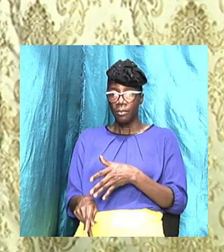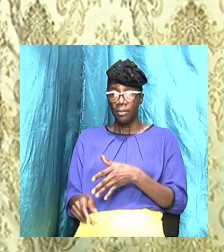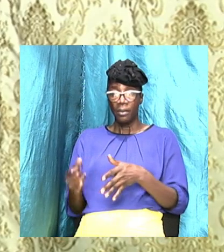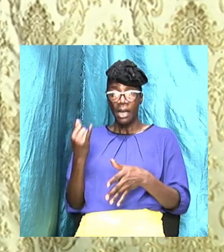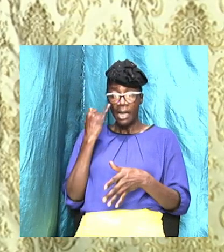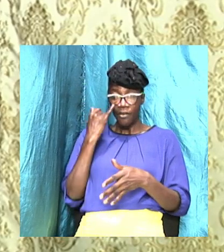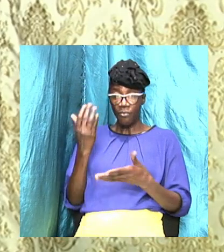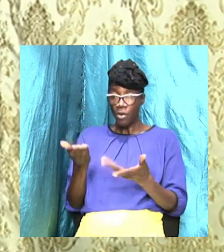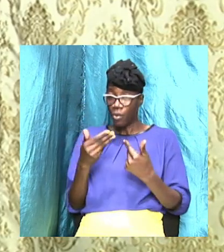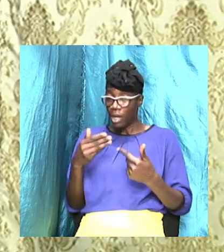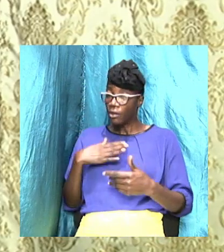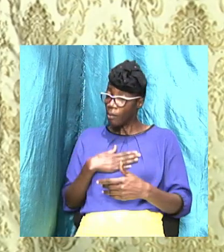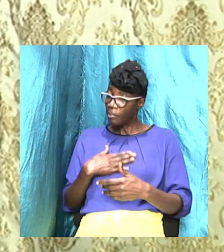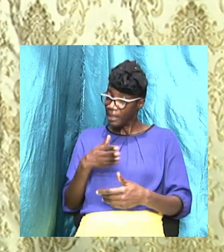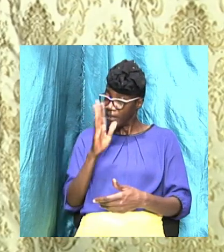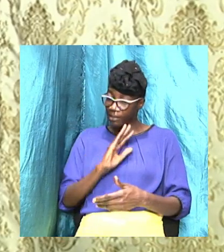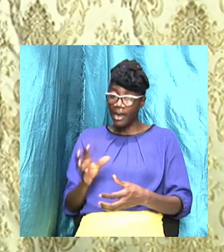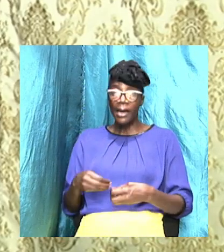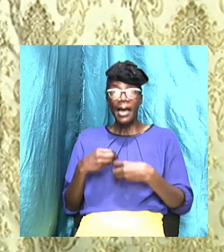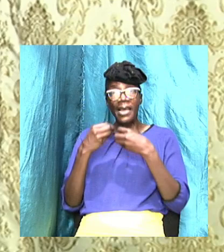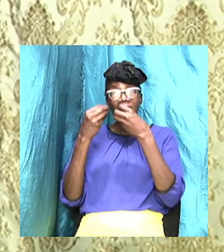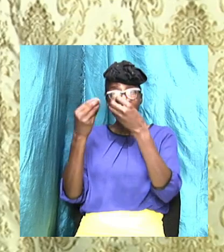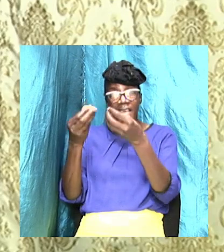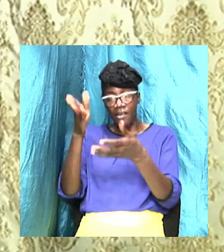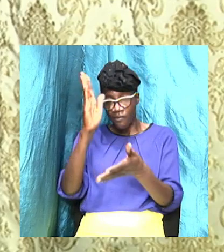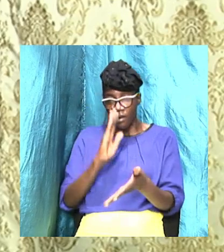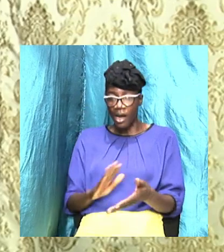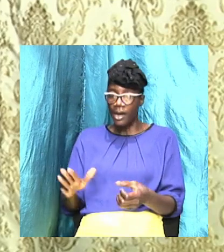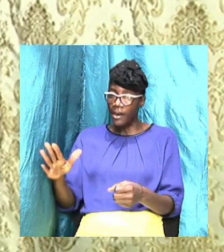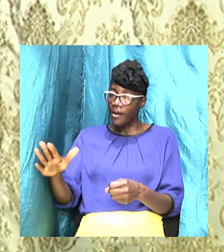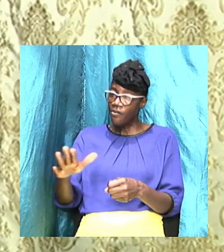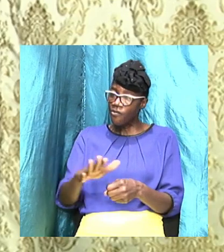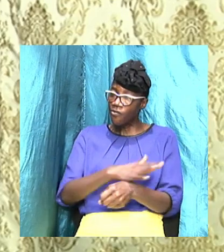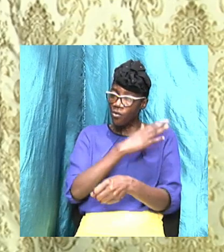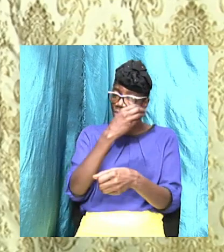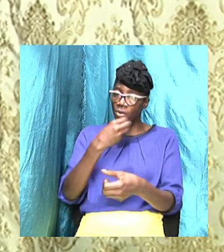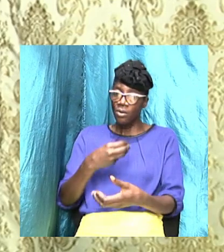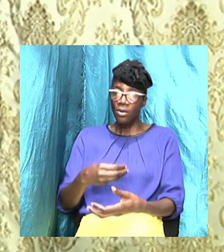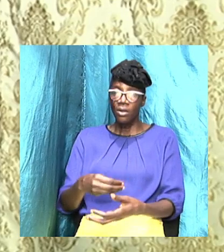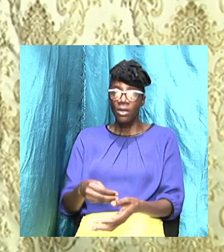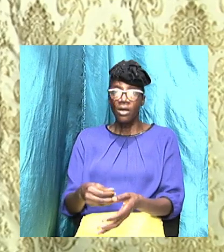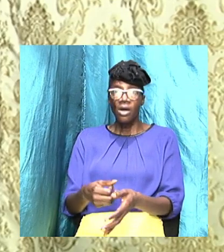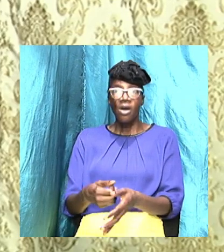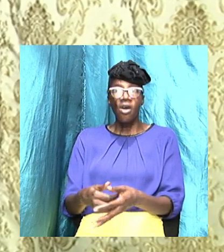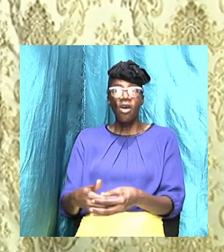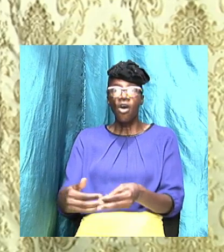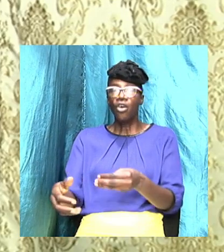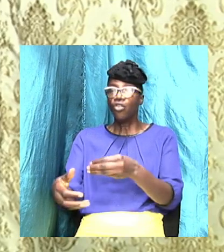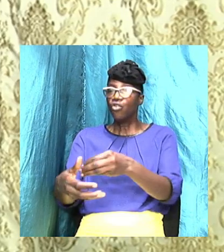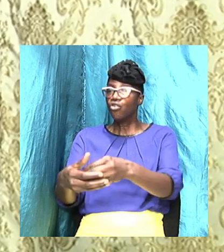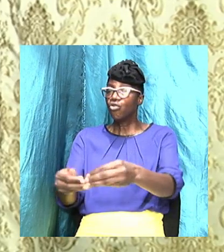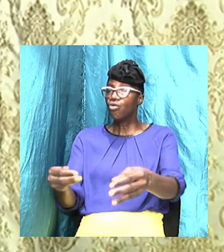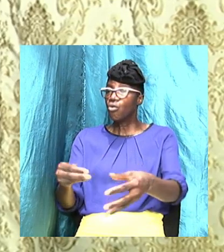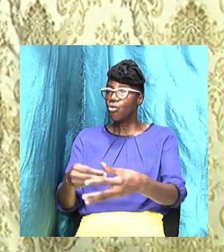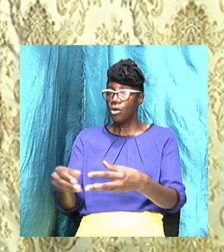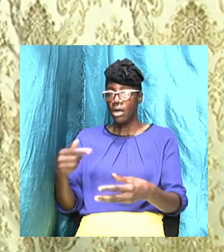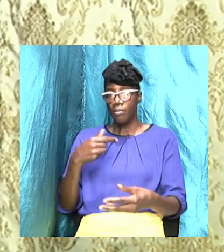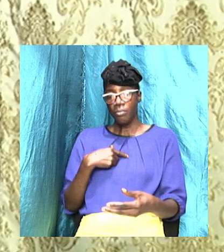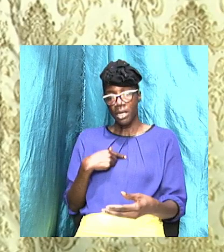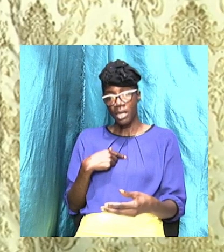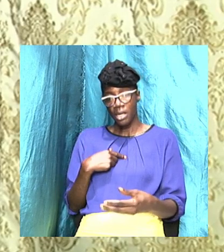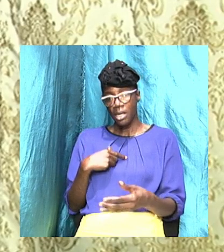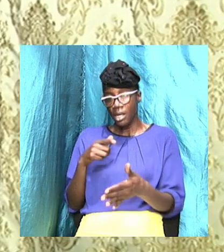We must give God full control. I must decrease and